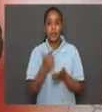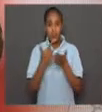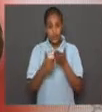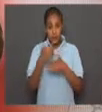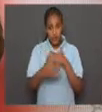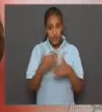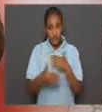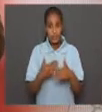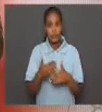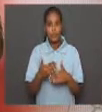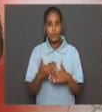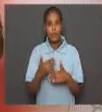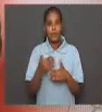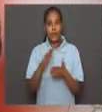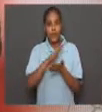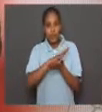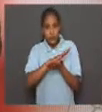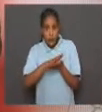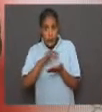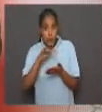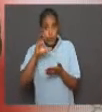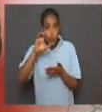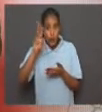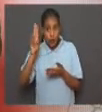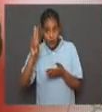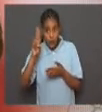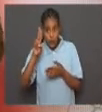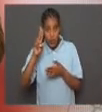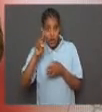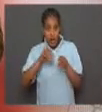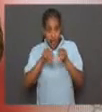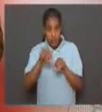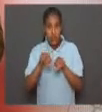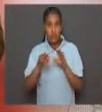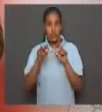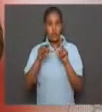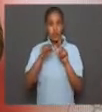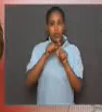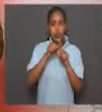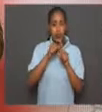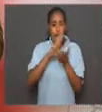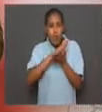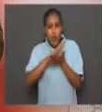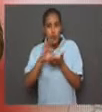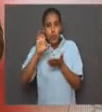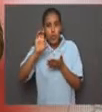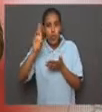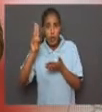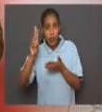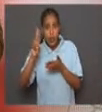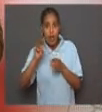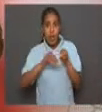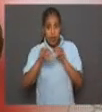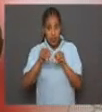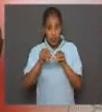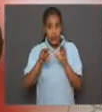this process, the impure copper acts as the anode and the pure copper